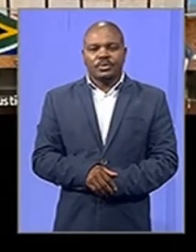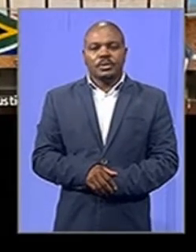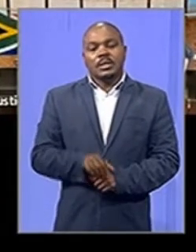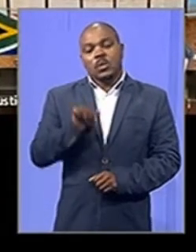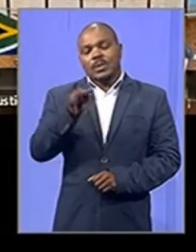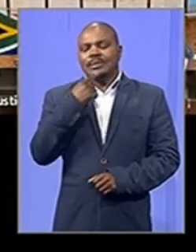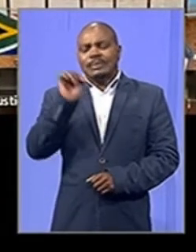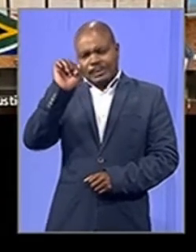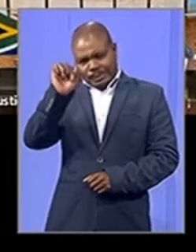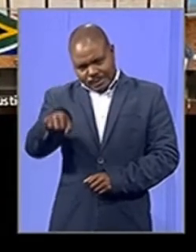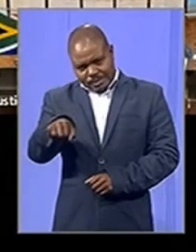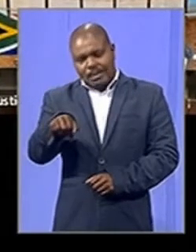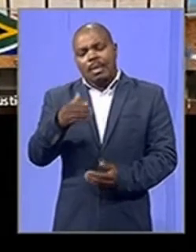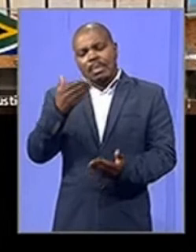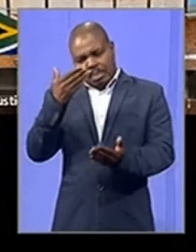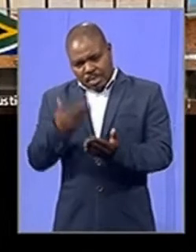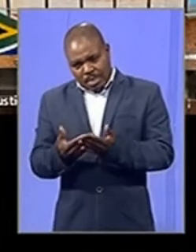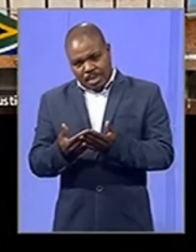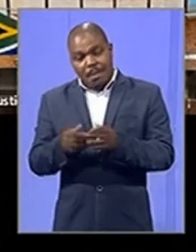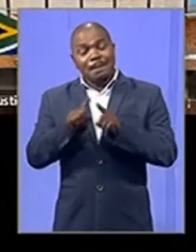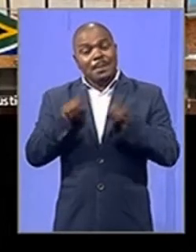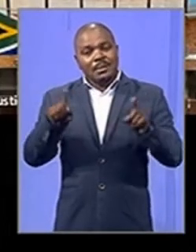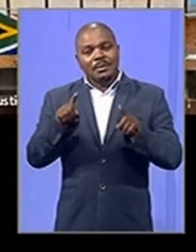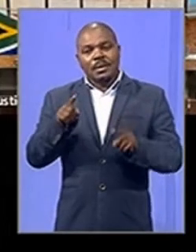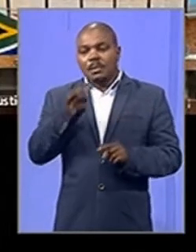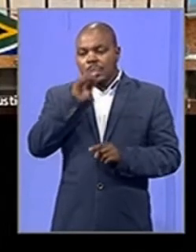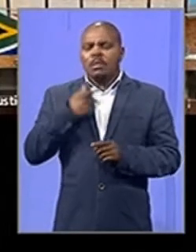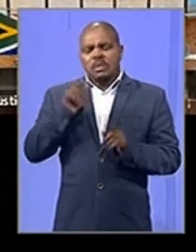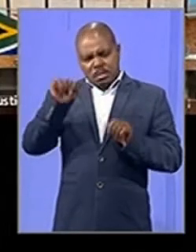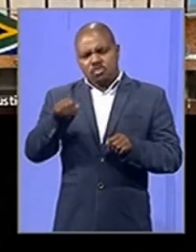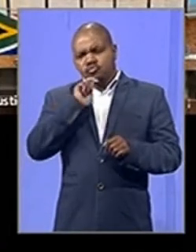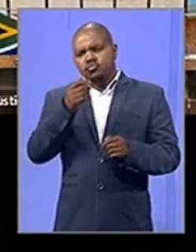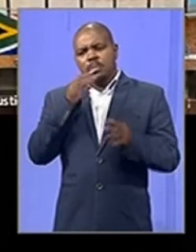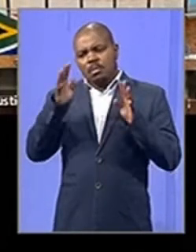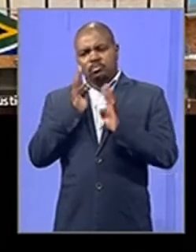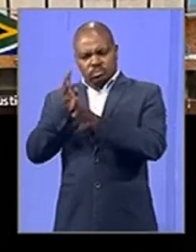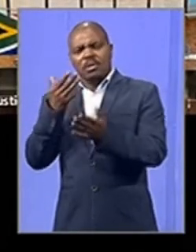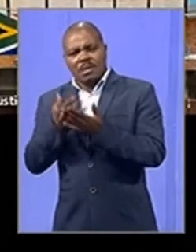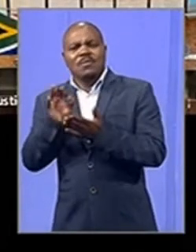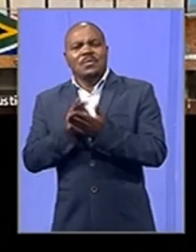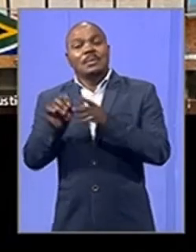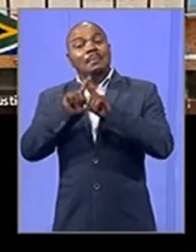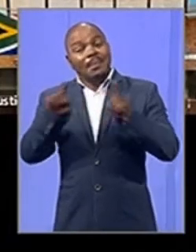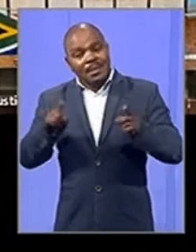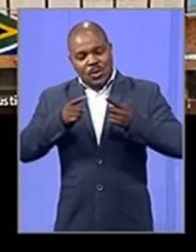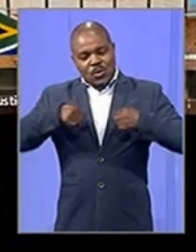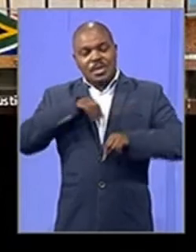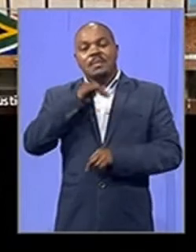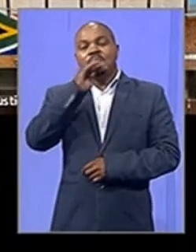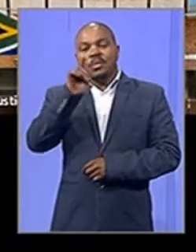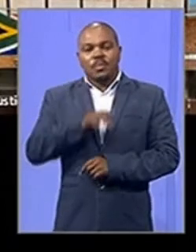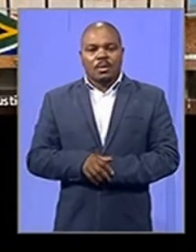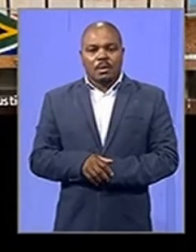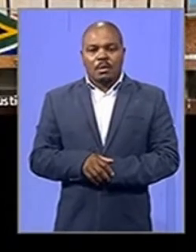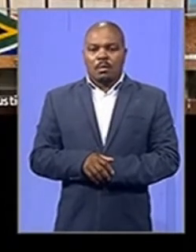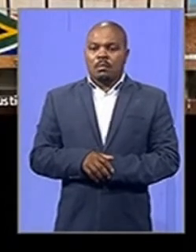impossibility in this context, what we mean, not that it's physically impossible, but what we mean is that it is